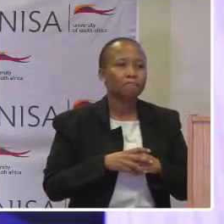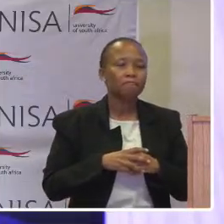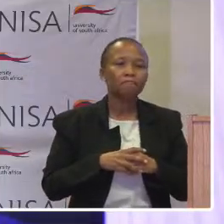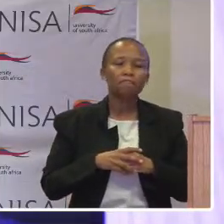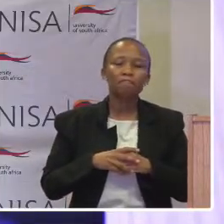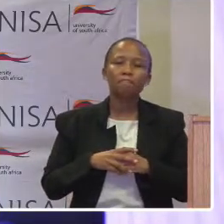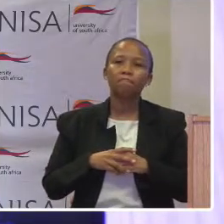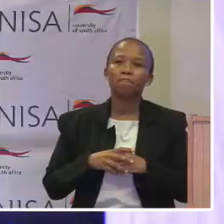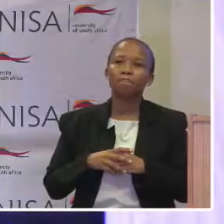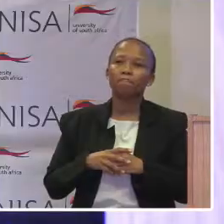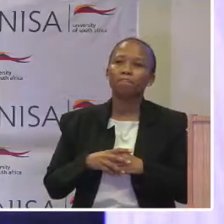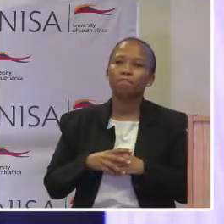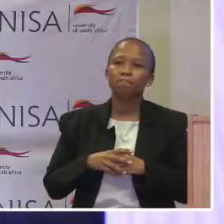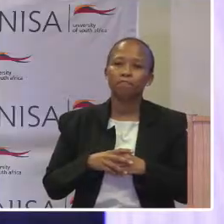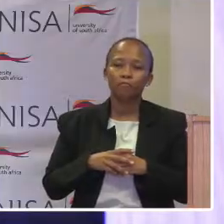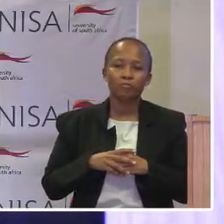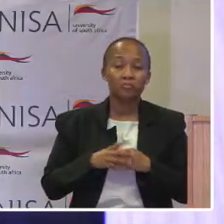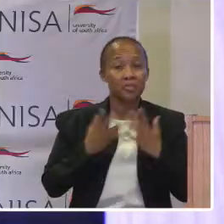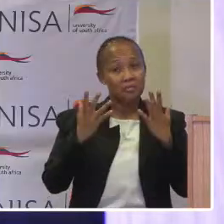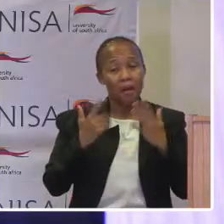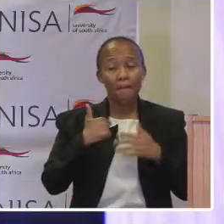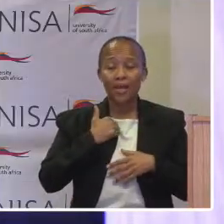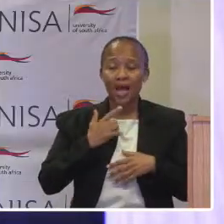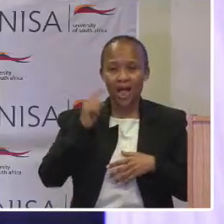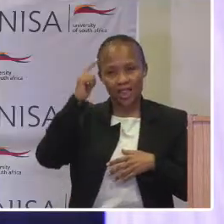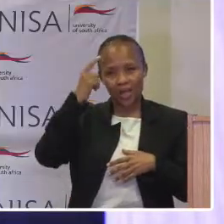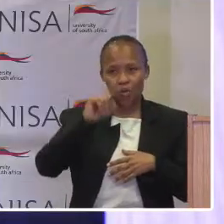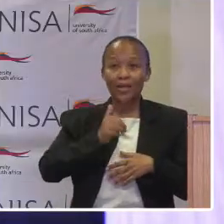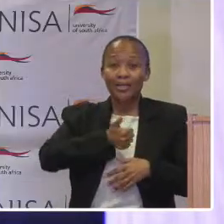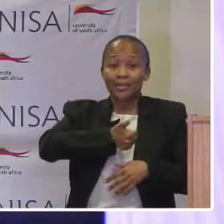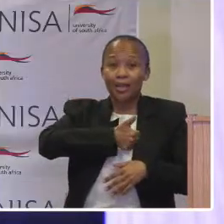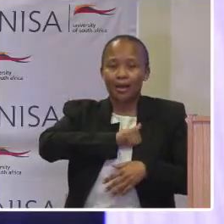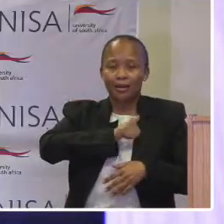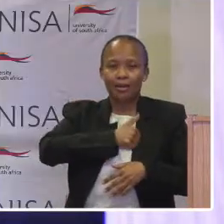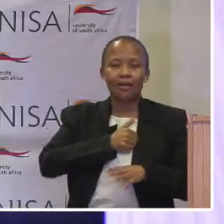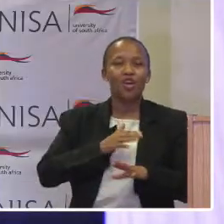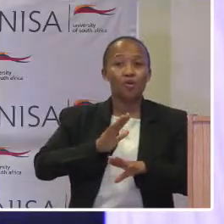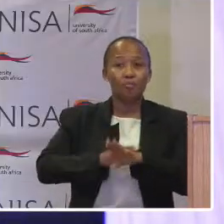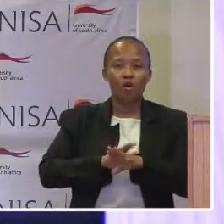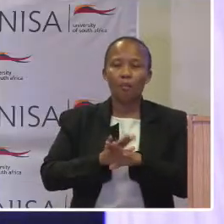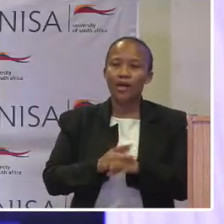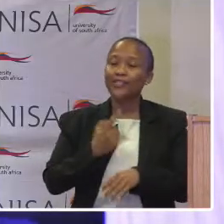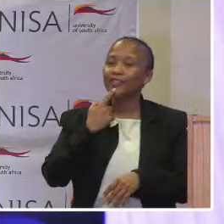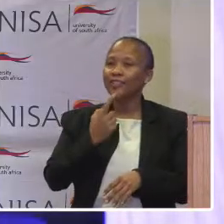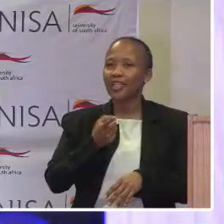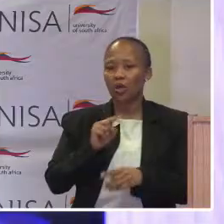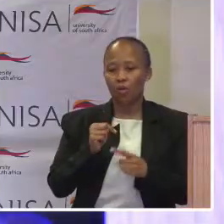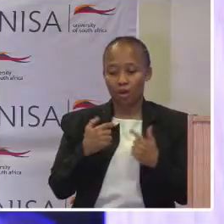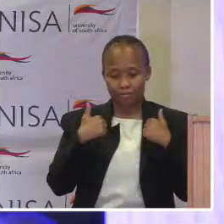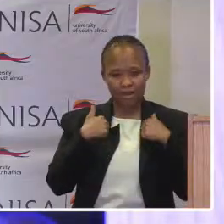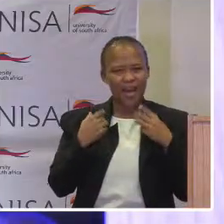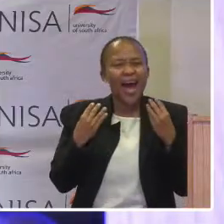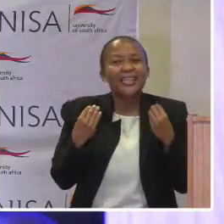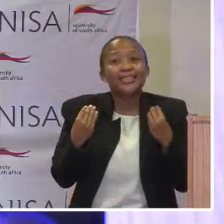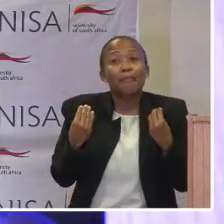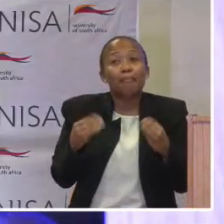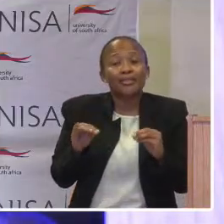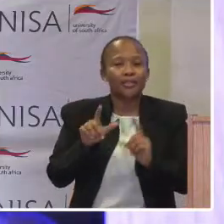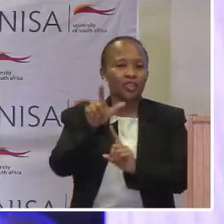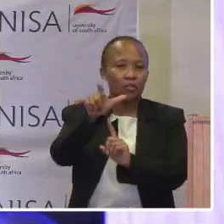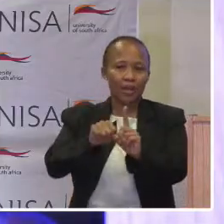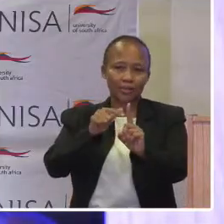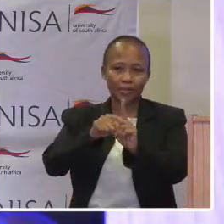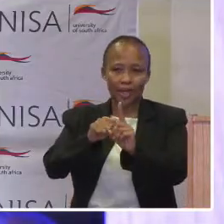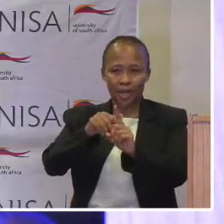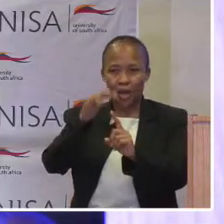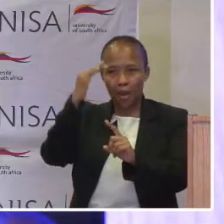I think this is the right moment for me to also say that as entrepreneurs, we just need to change the